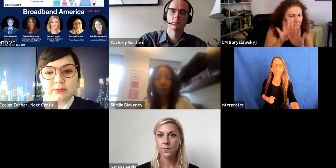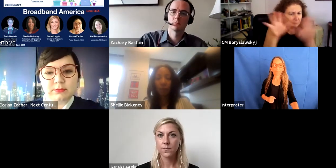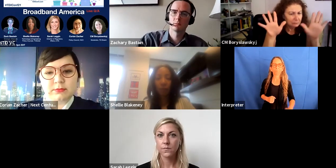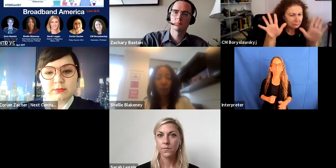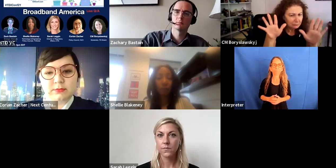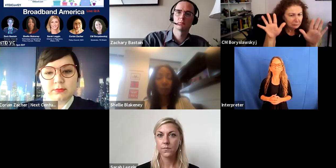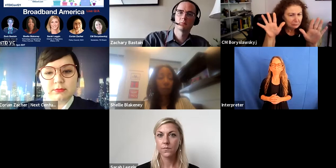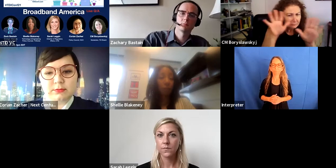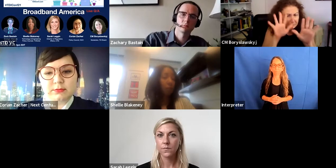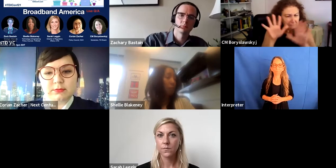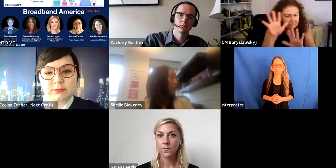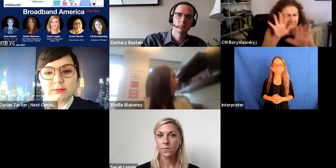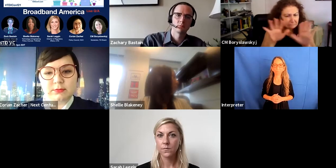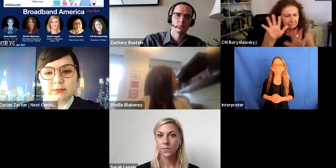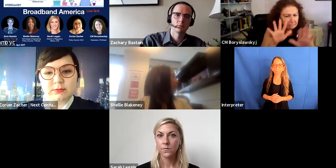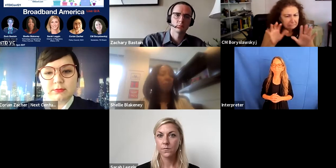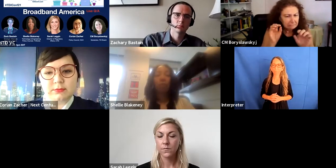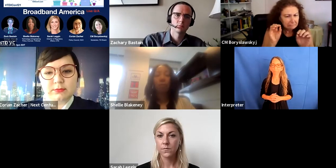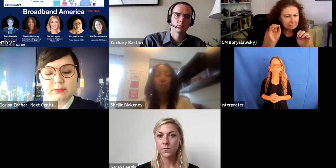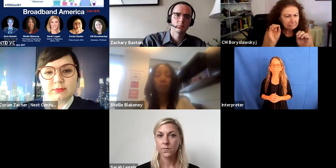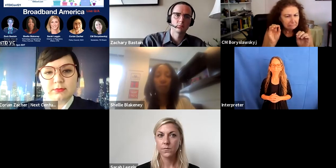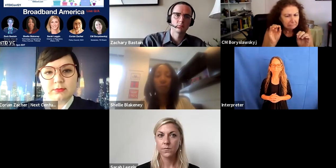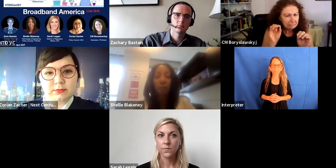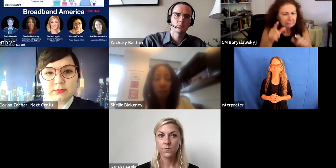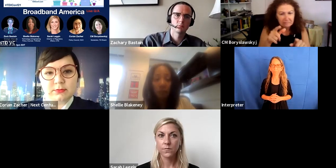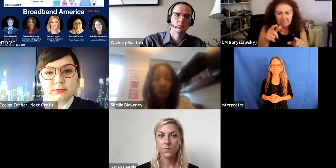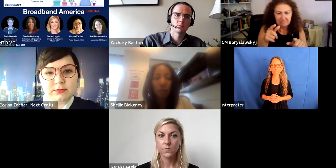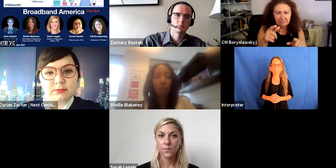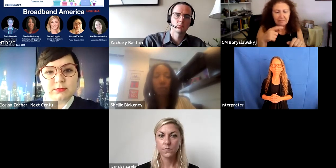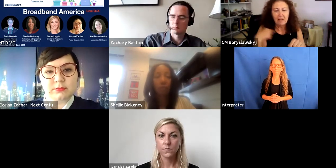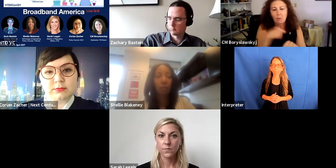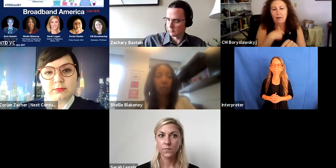Shelly. Is there any way you can brighten up your screen?